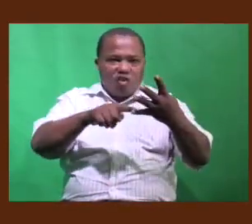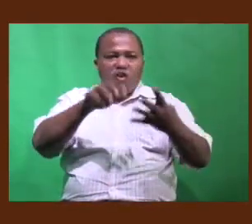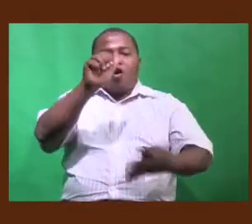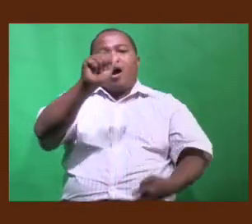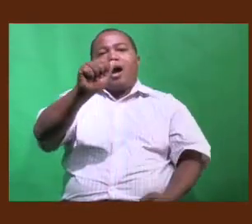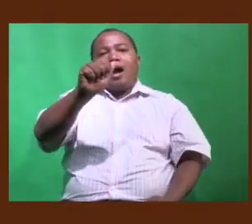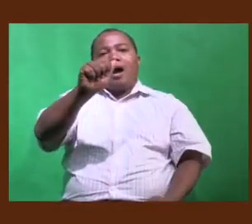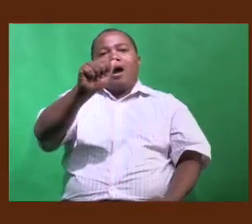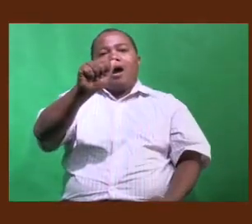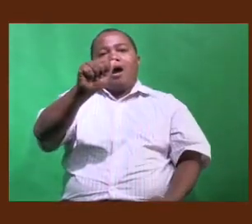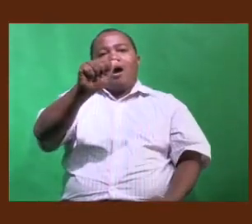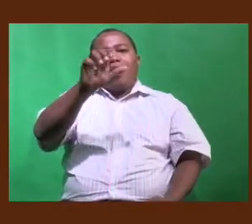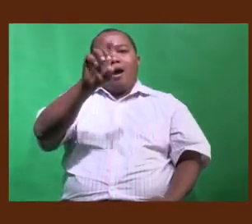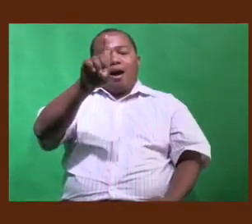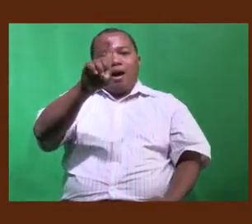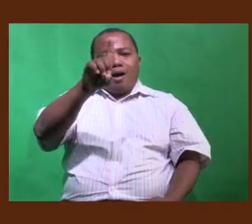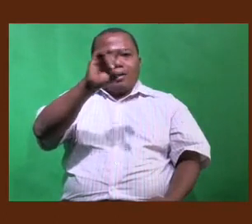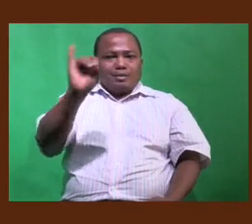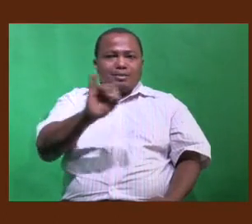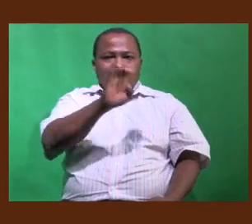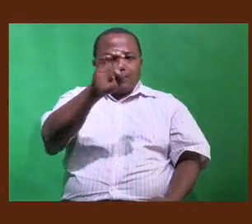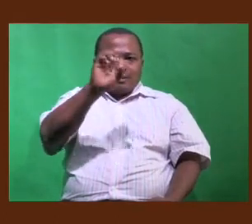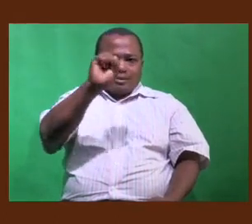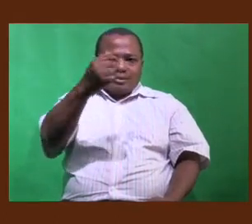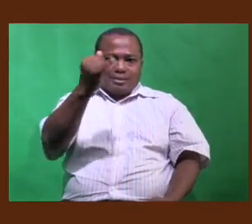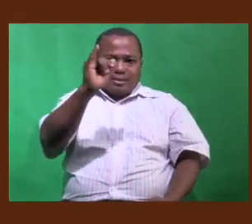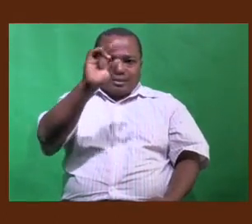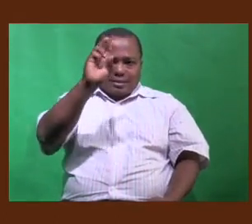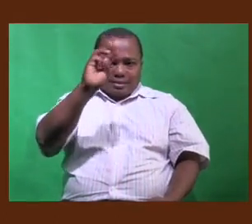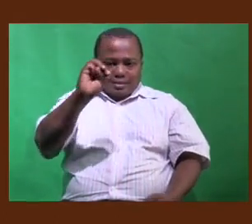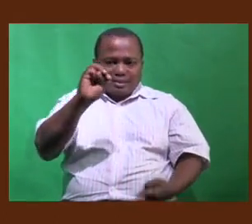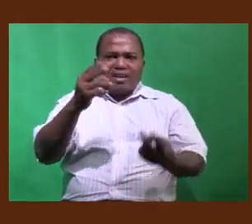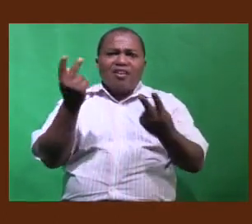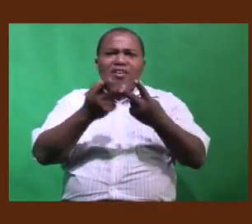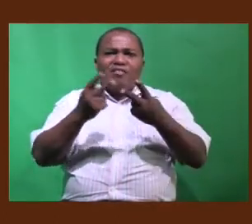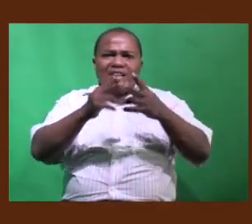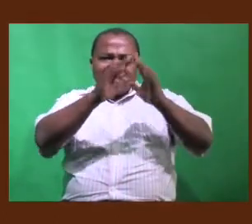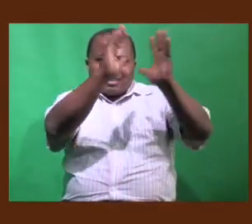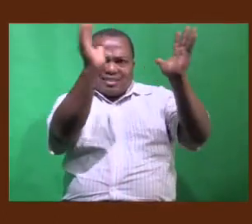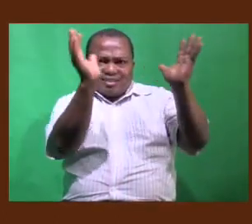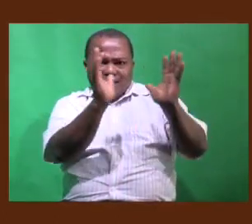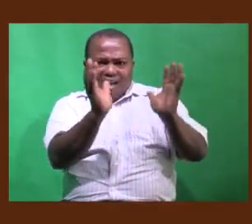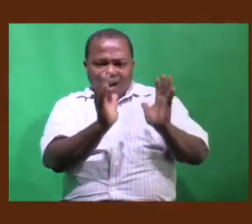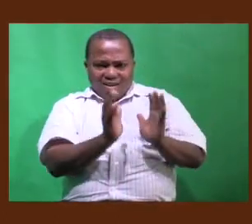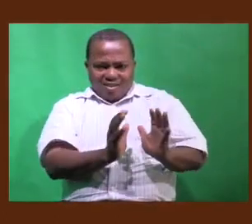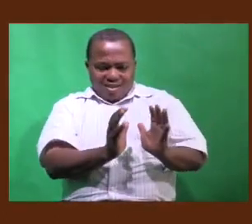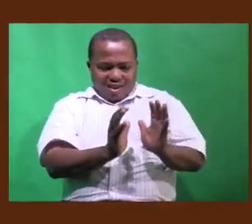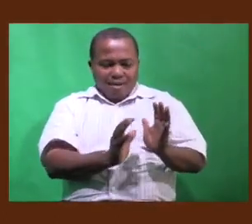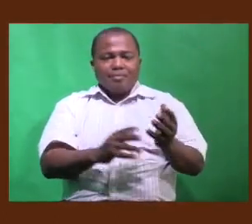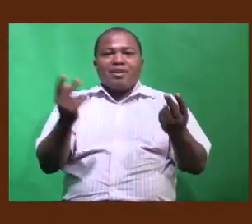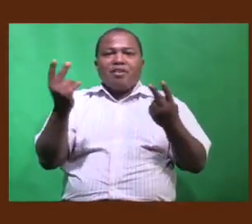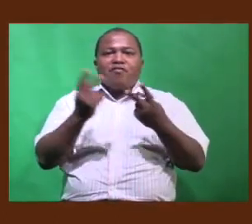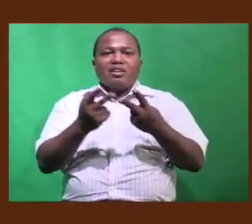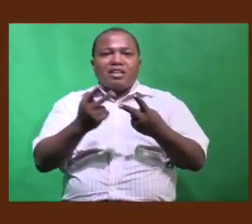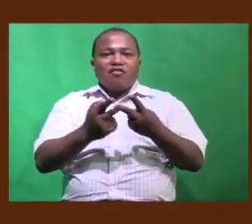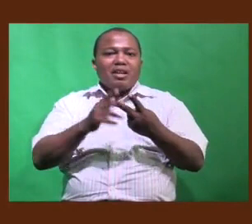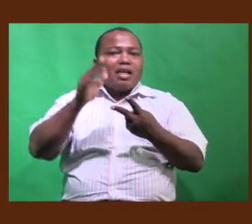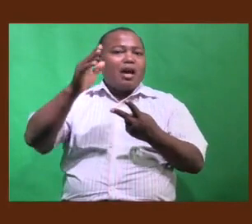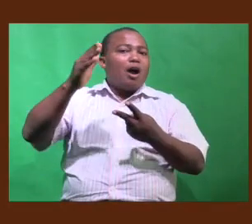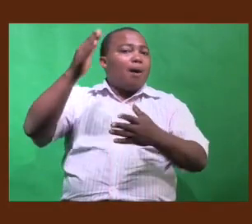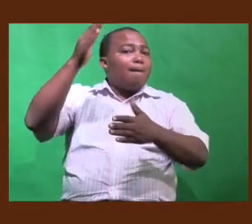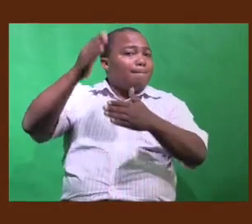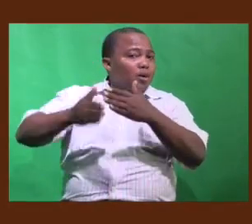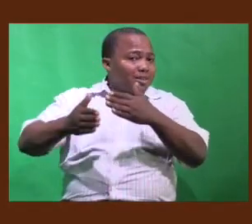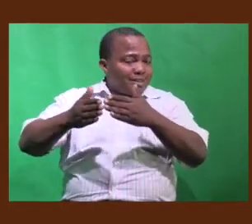Third, to identify the structure of adjusting entry. And fourth, post-transaction of